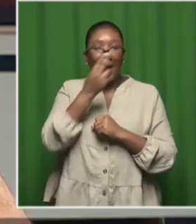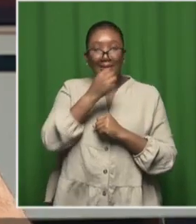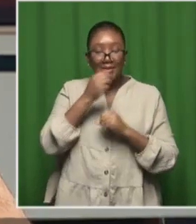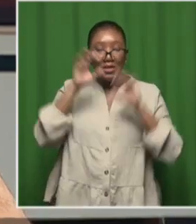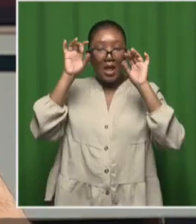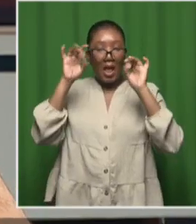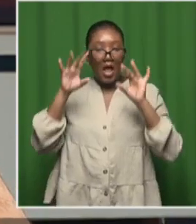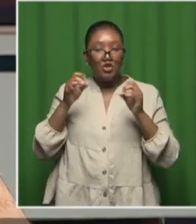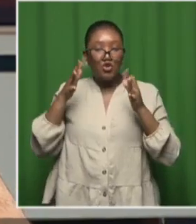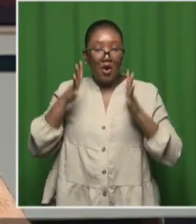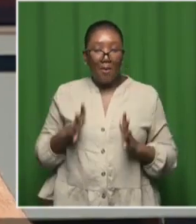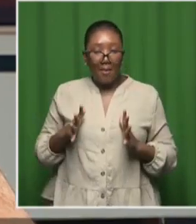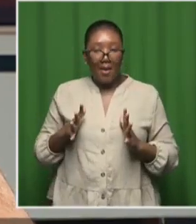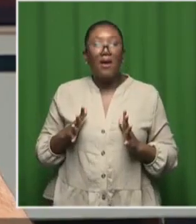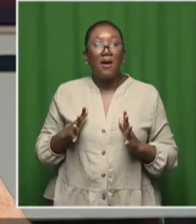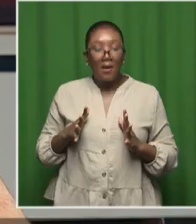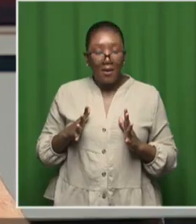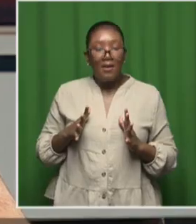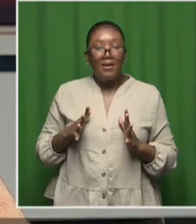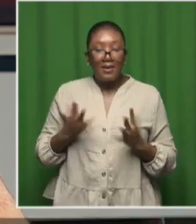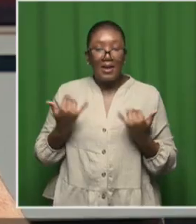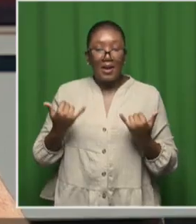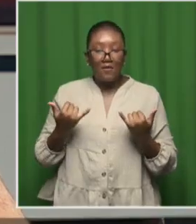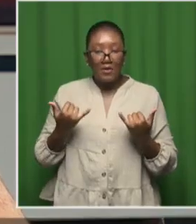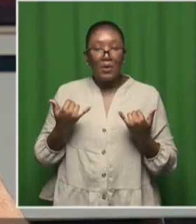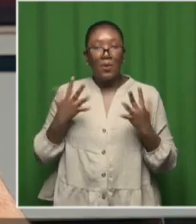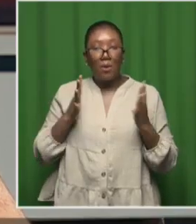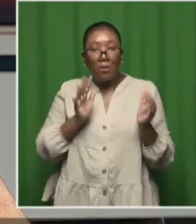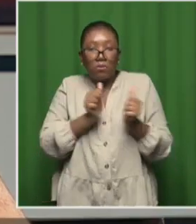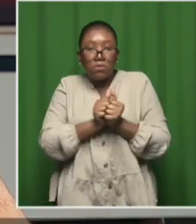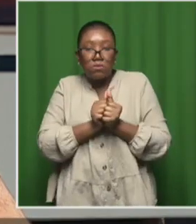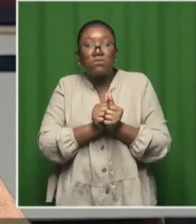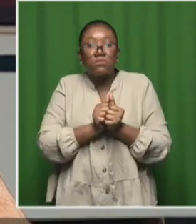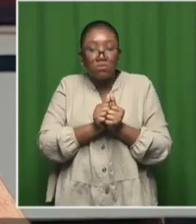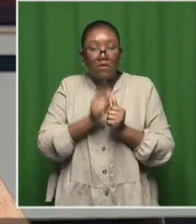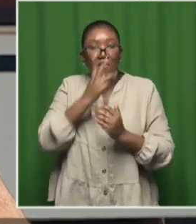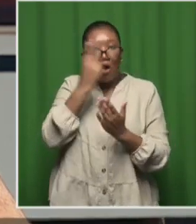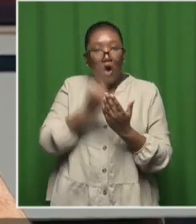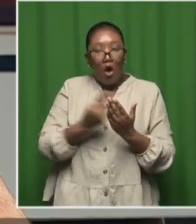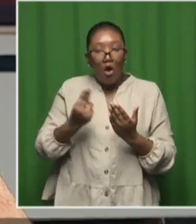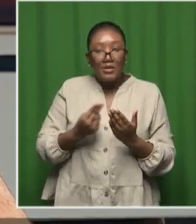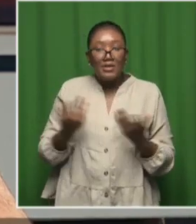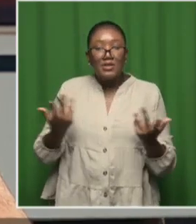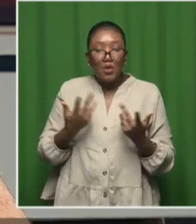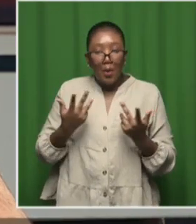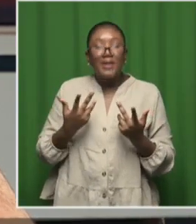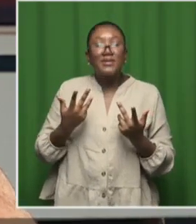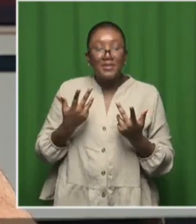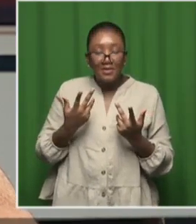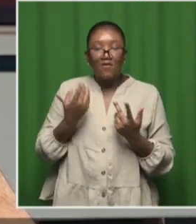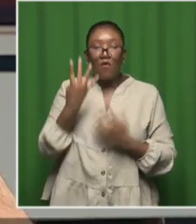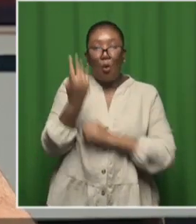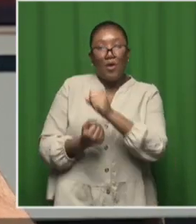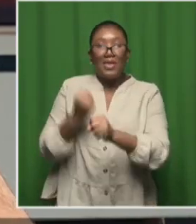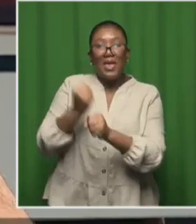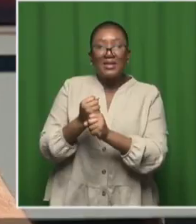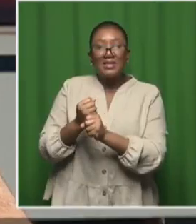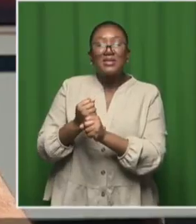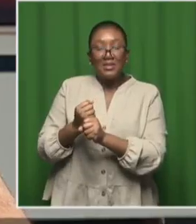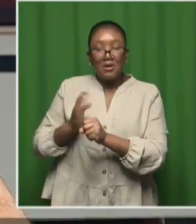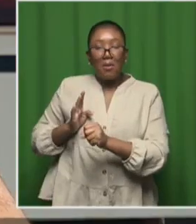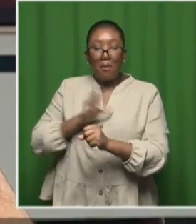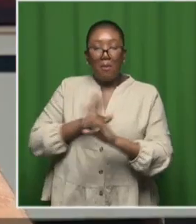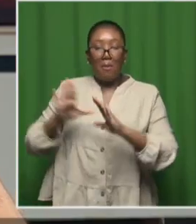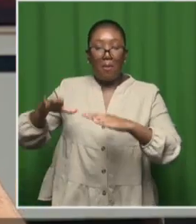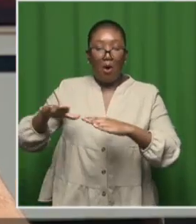fortunate to have been patron artist for the Spear Arts Trust for 4 years. So that's when we did